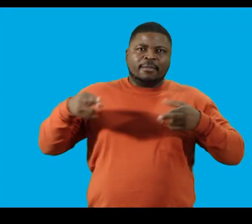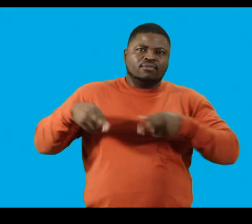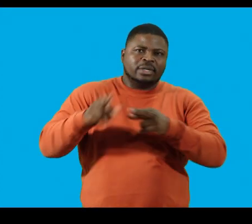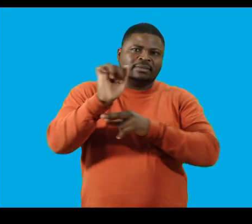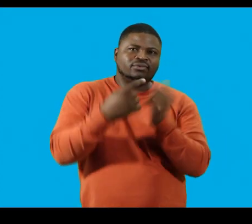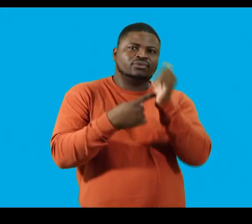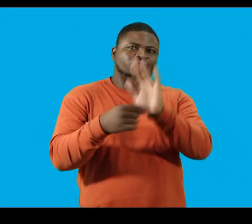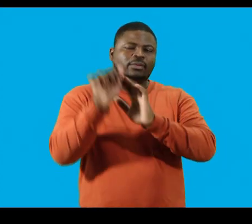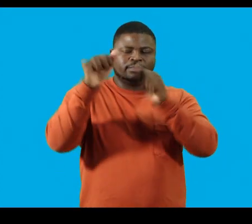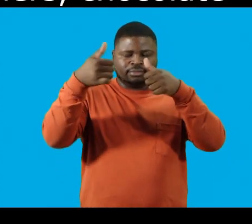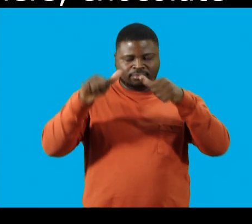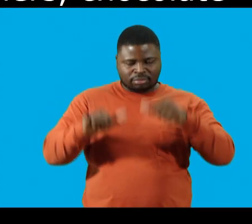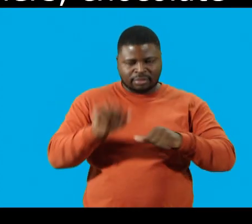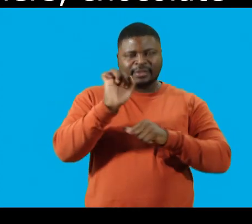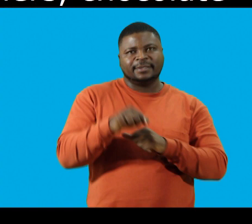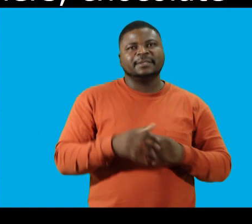plans.